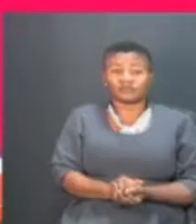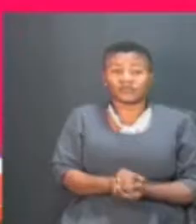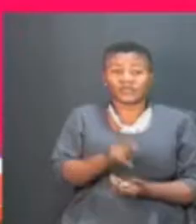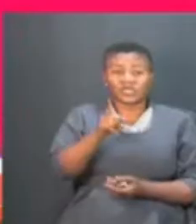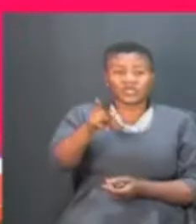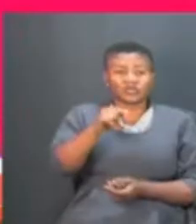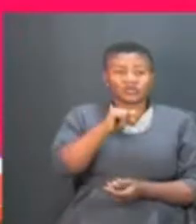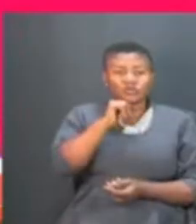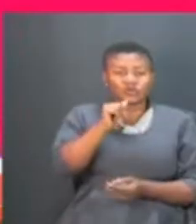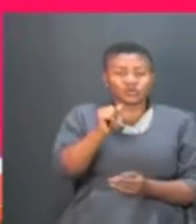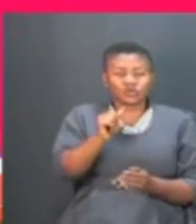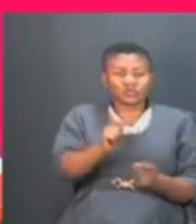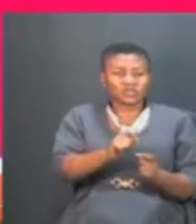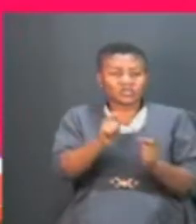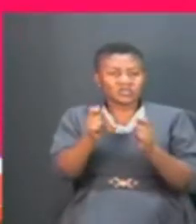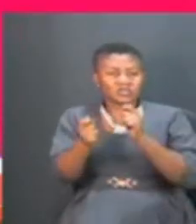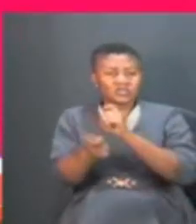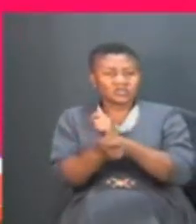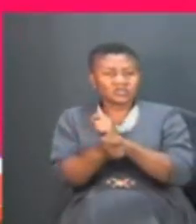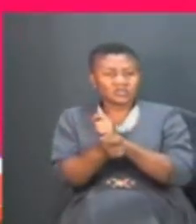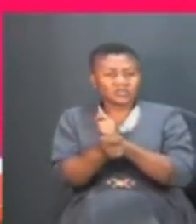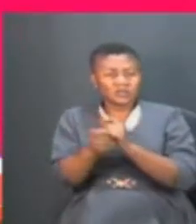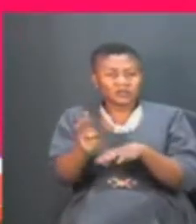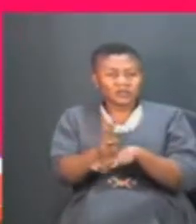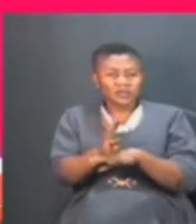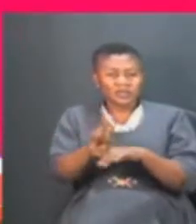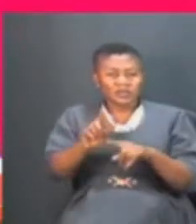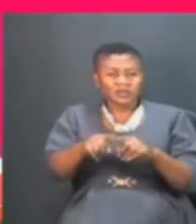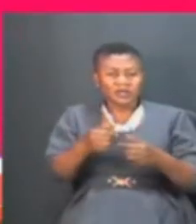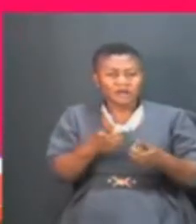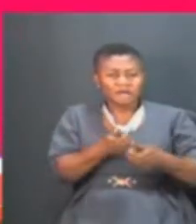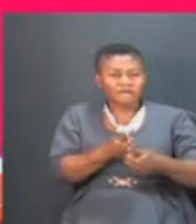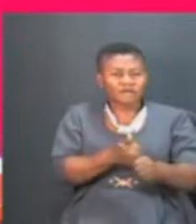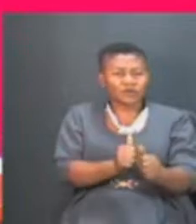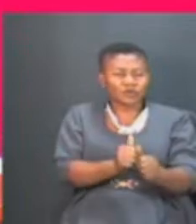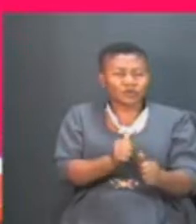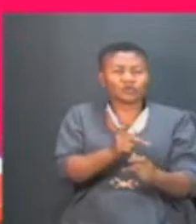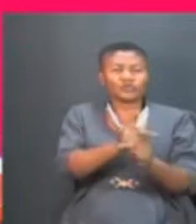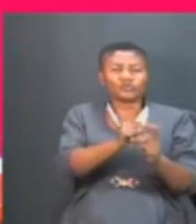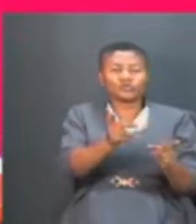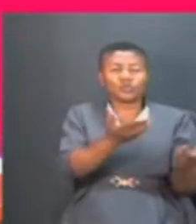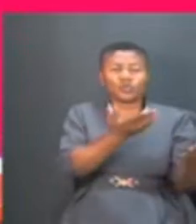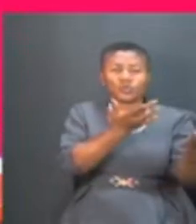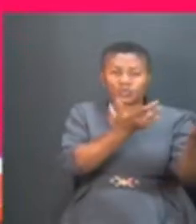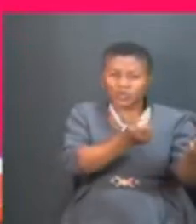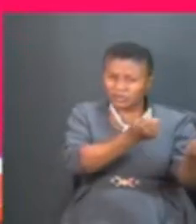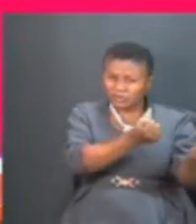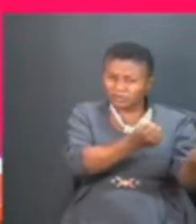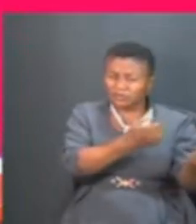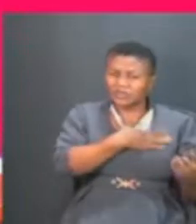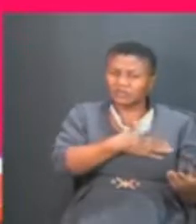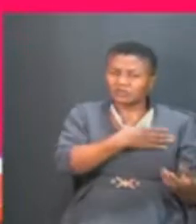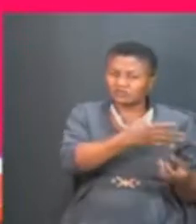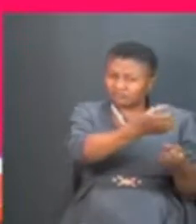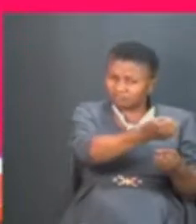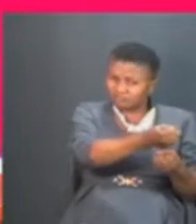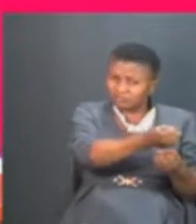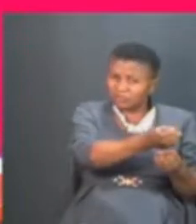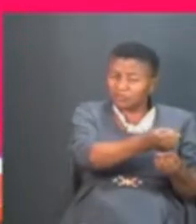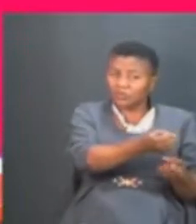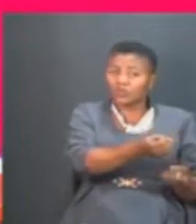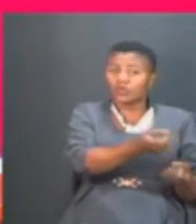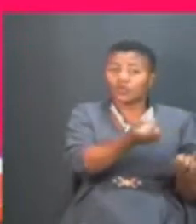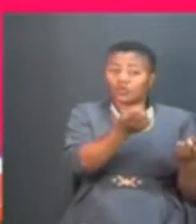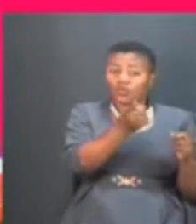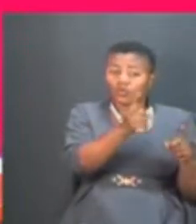business. He's going in a chronological order. So wait, when it gets to that item and is varying the